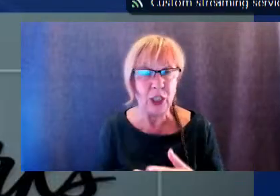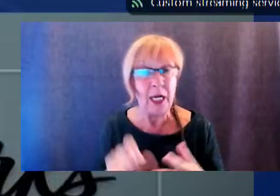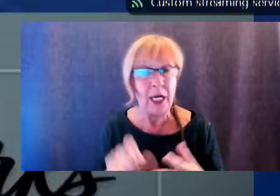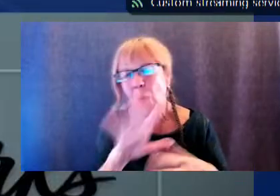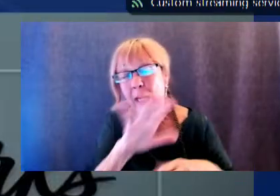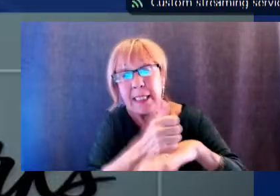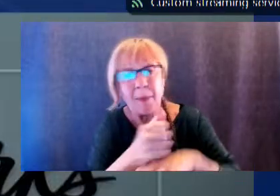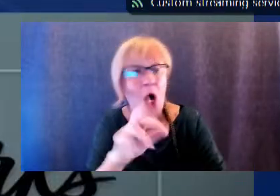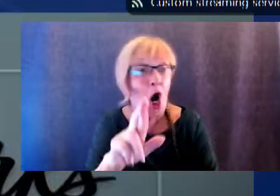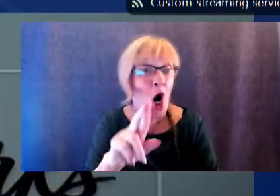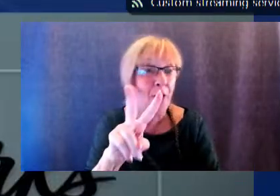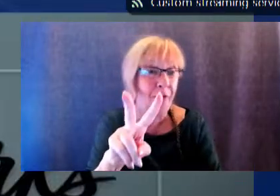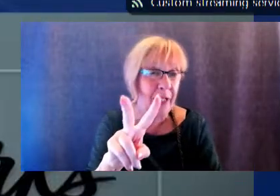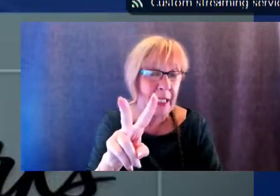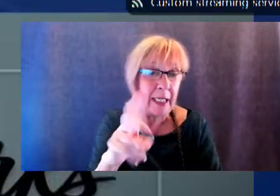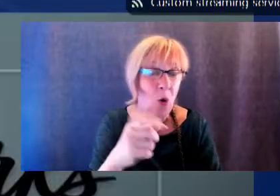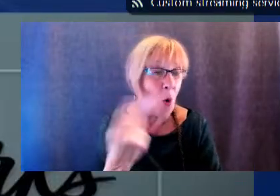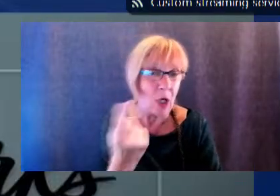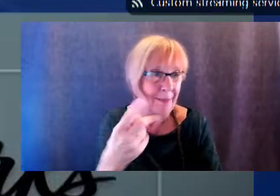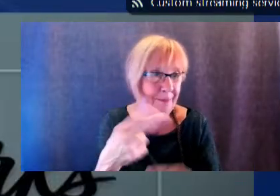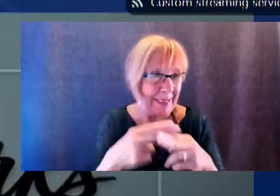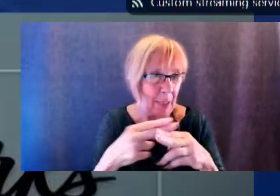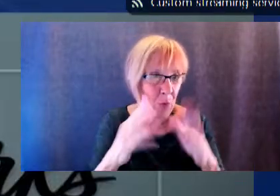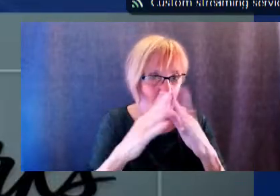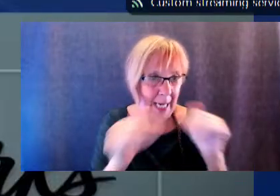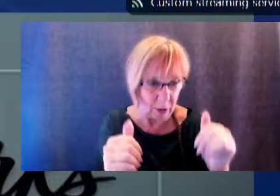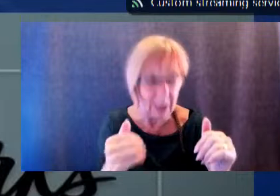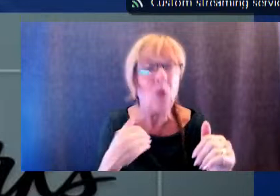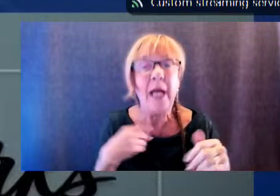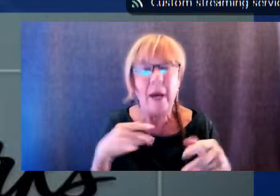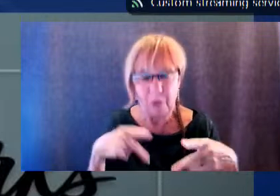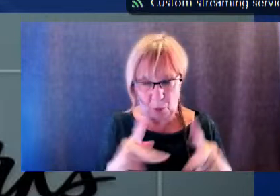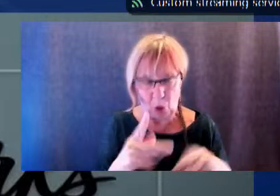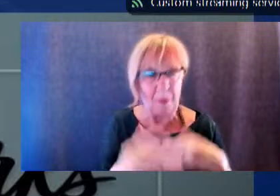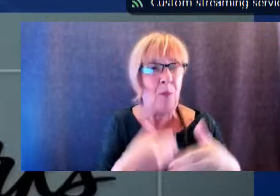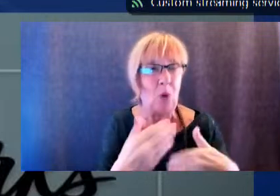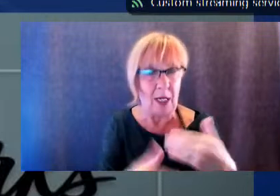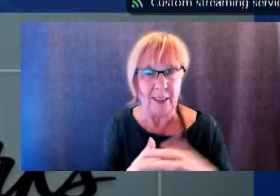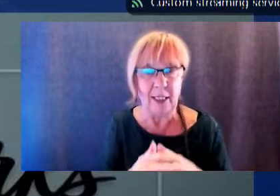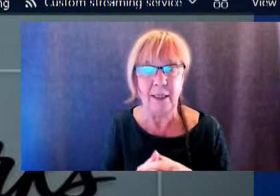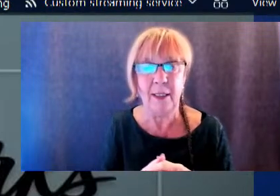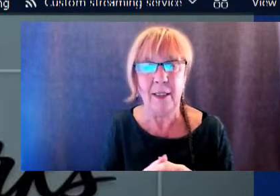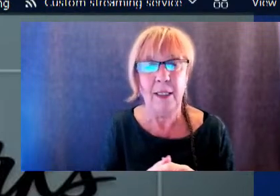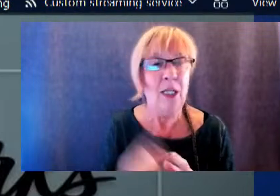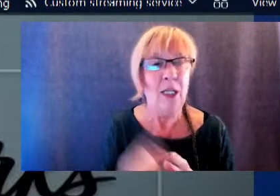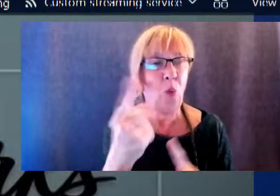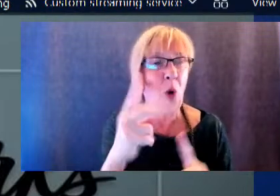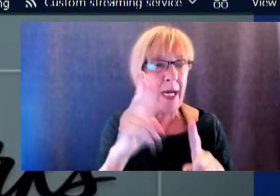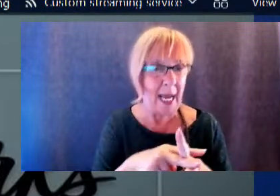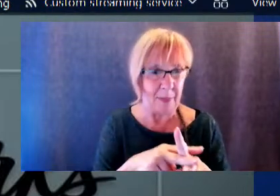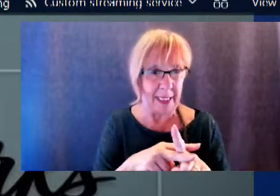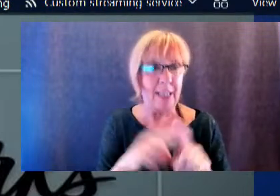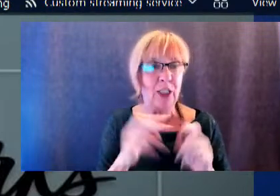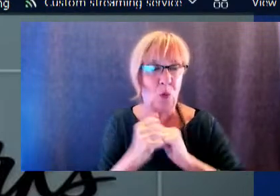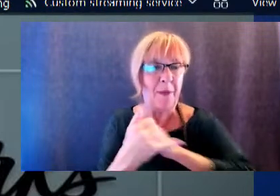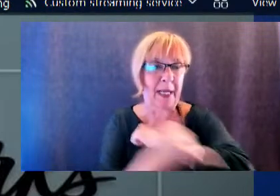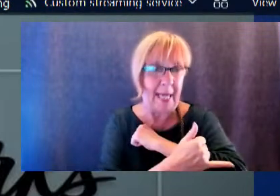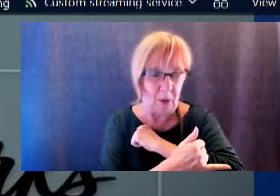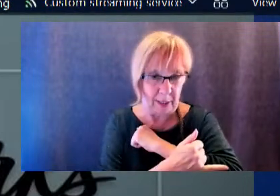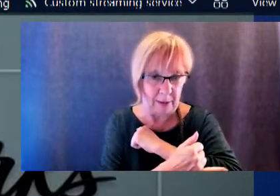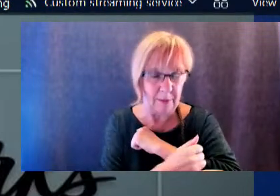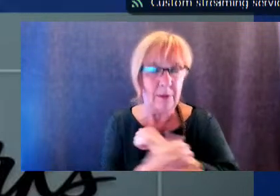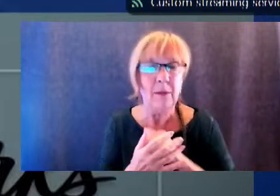manufactured home or something as temporary housing, we do have a permit process for that. So you file one application with the county. Planning